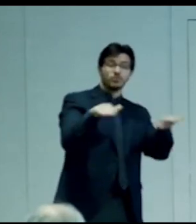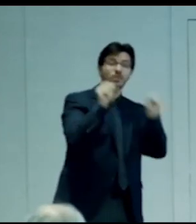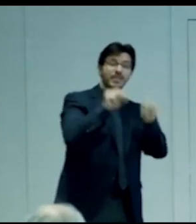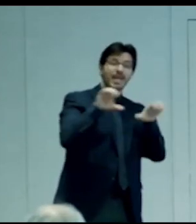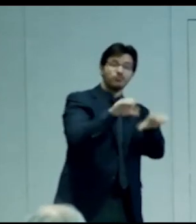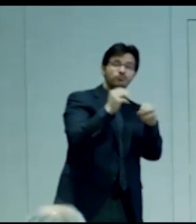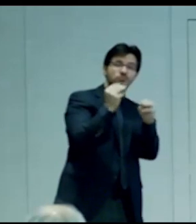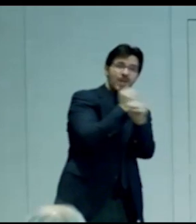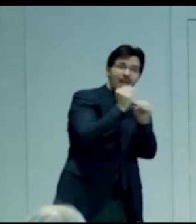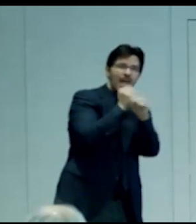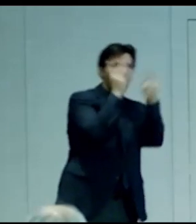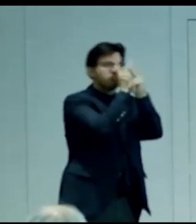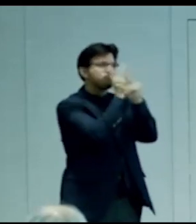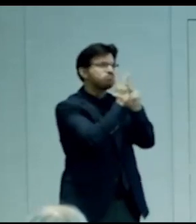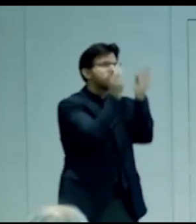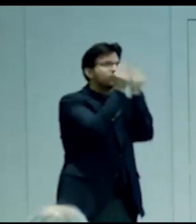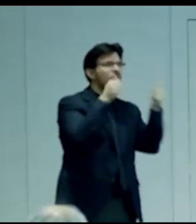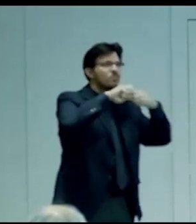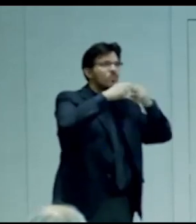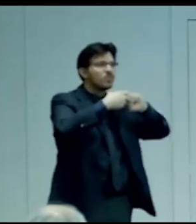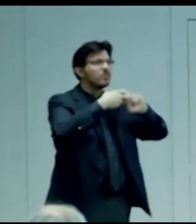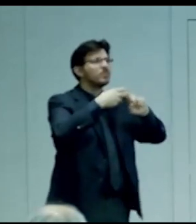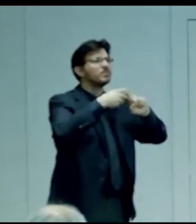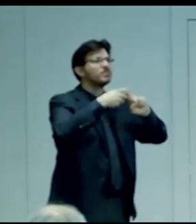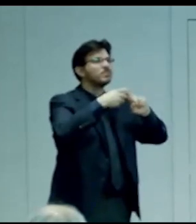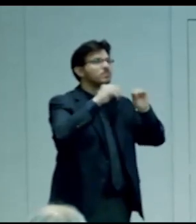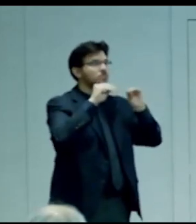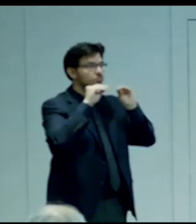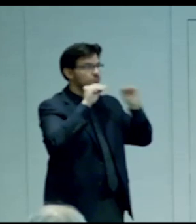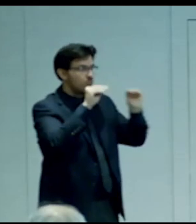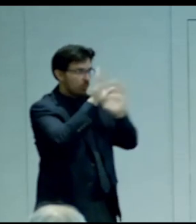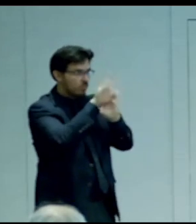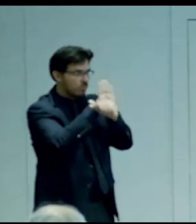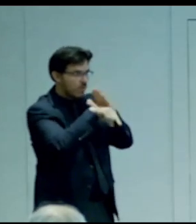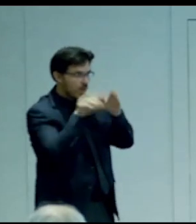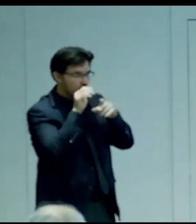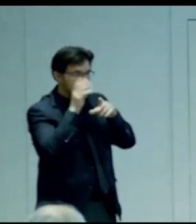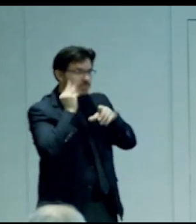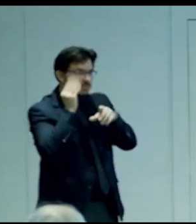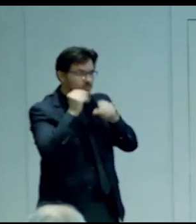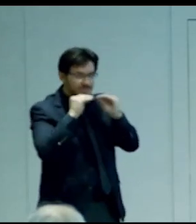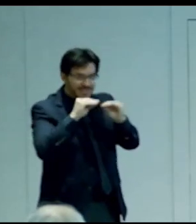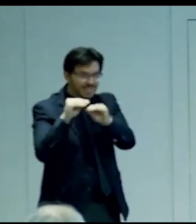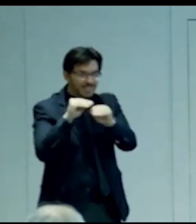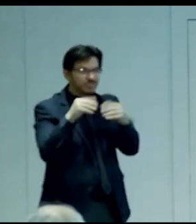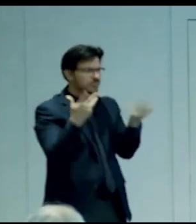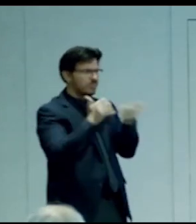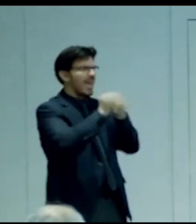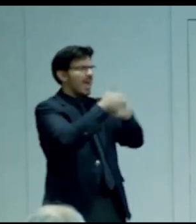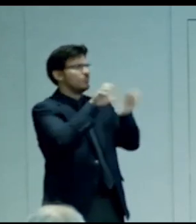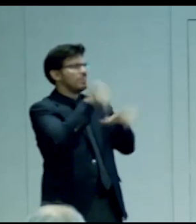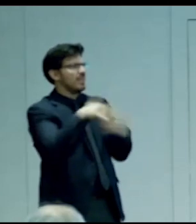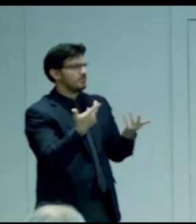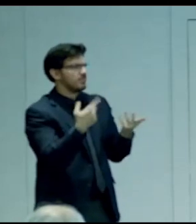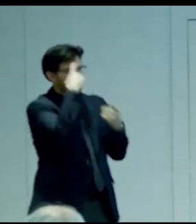a problem, an application, and you give them no background in the area, that makes no logical sense. So